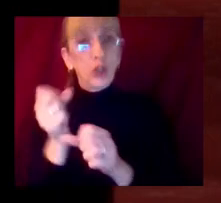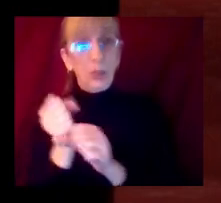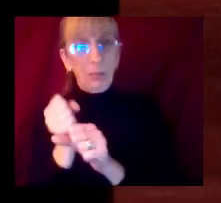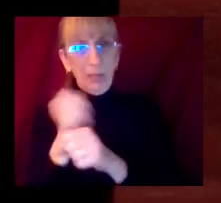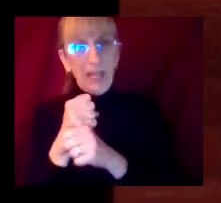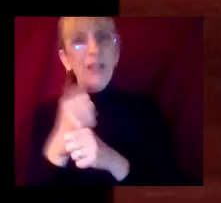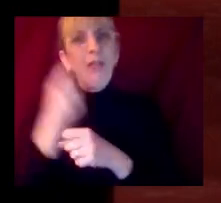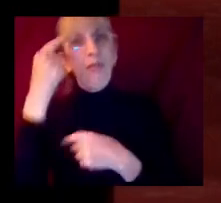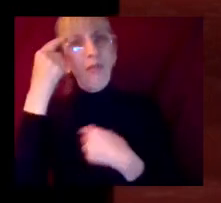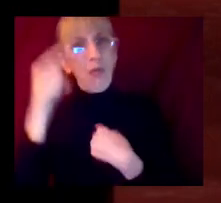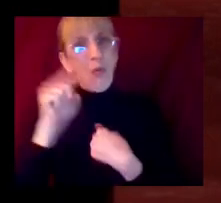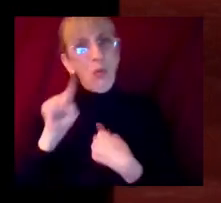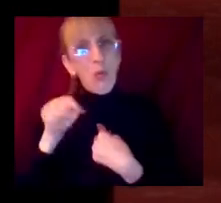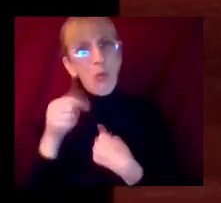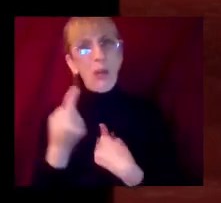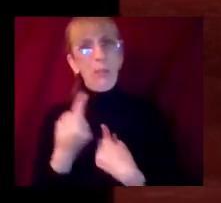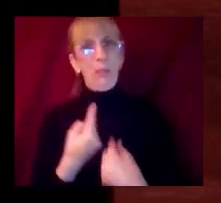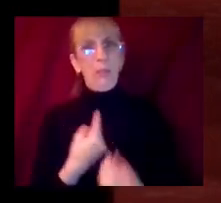me.